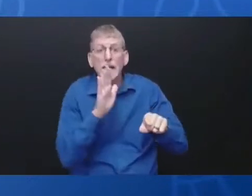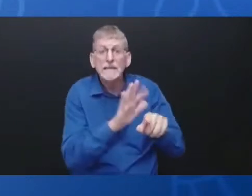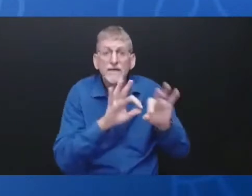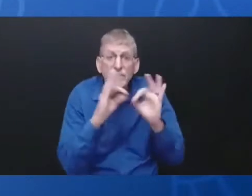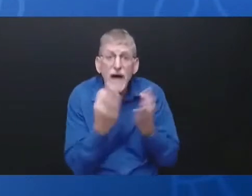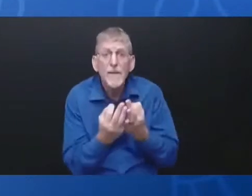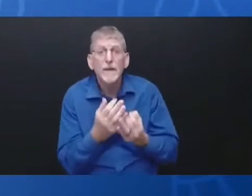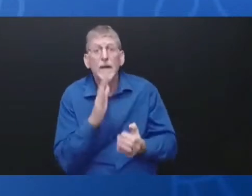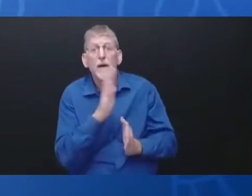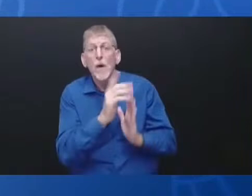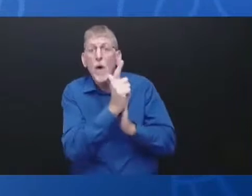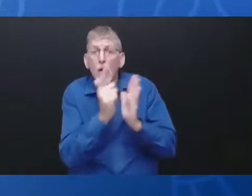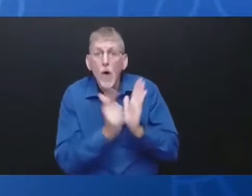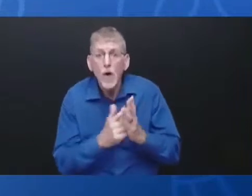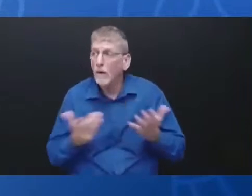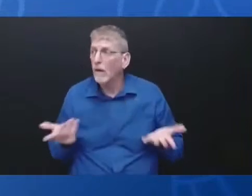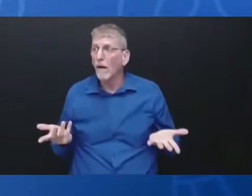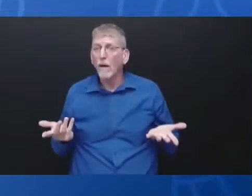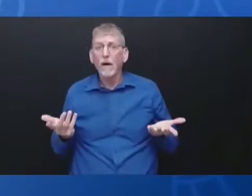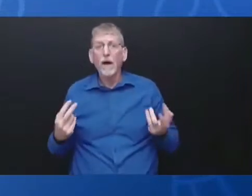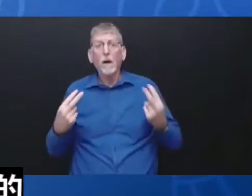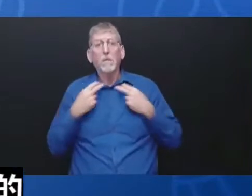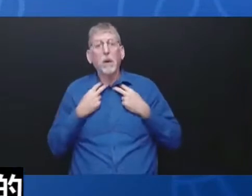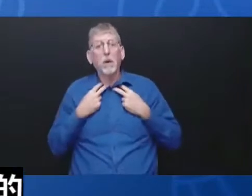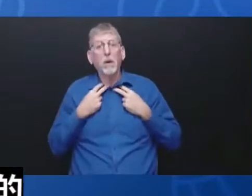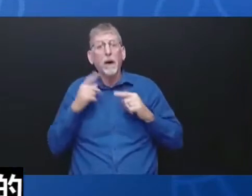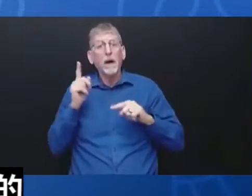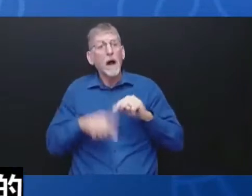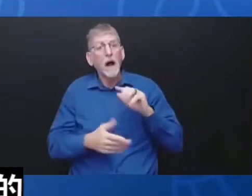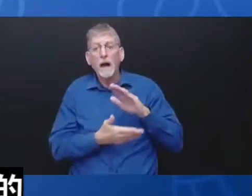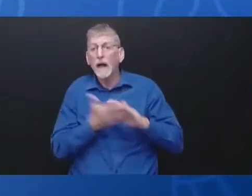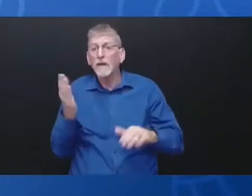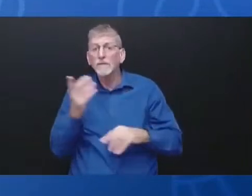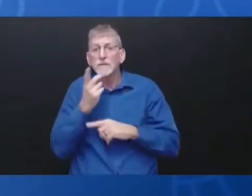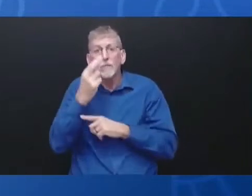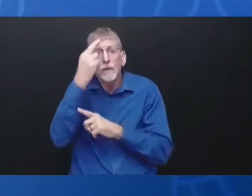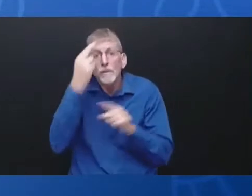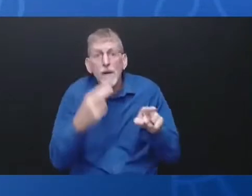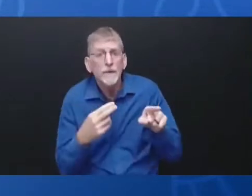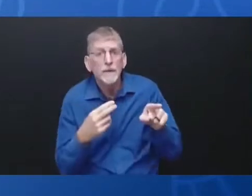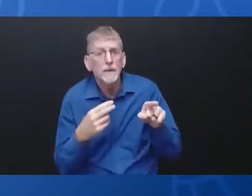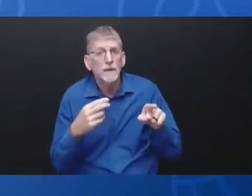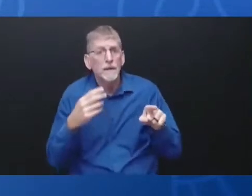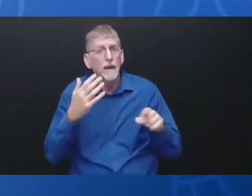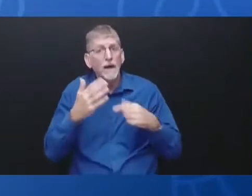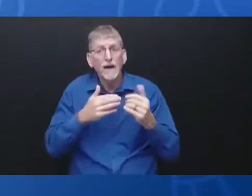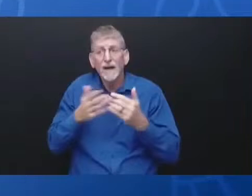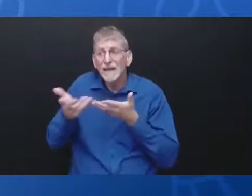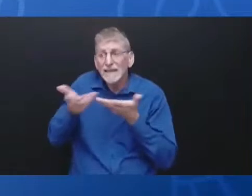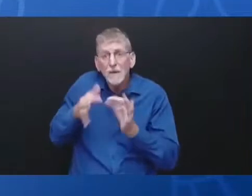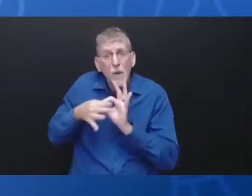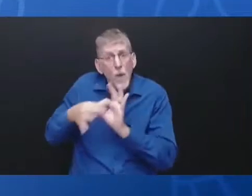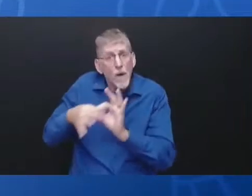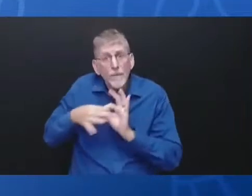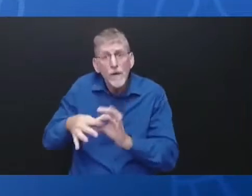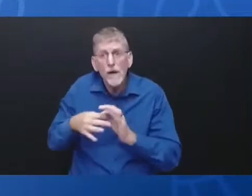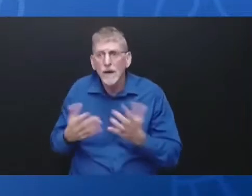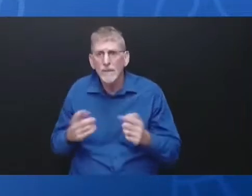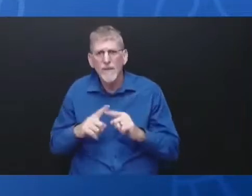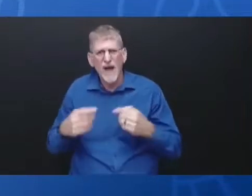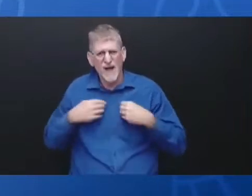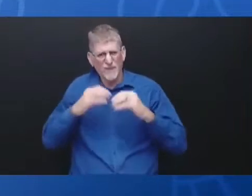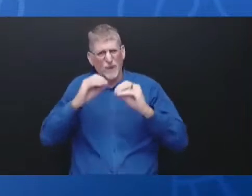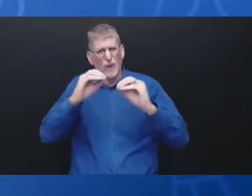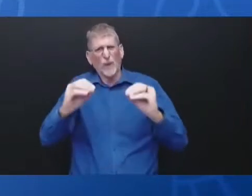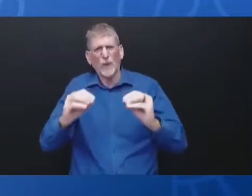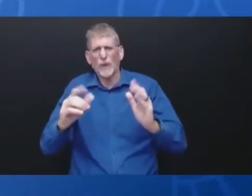Dominican Republic, that he has been a cooperating witness, he's not charged with any crime. Mm-hmm. Does the State Department have any view about the